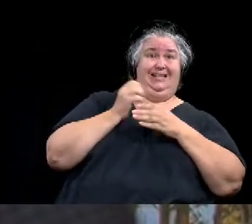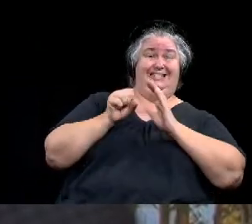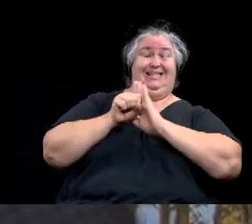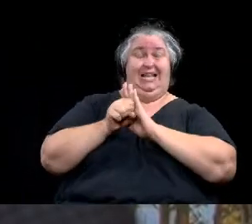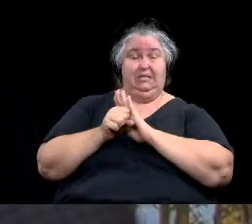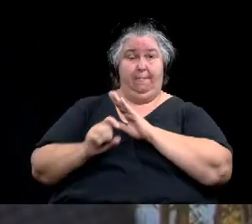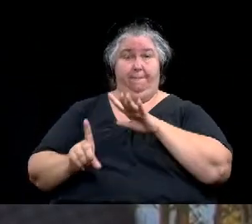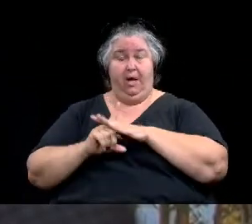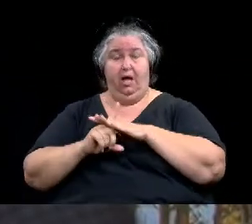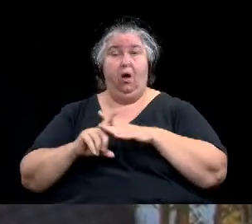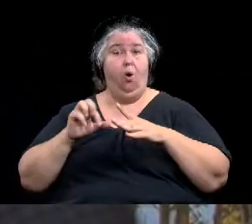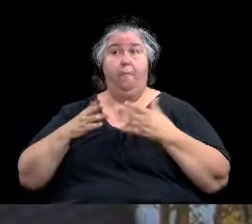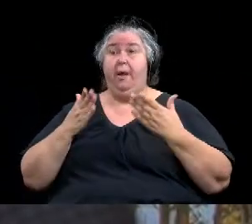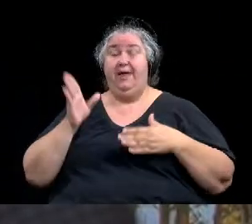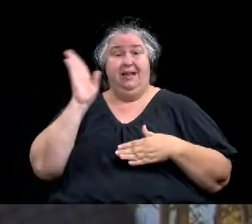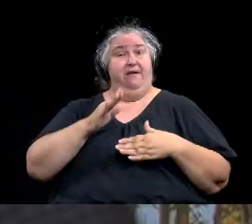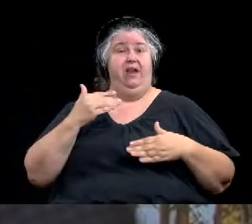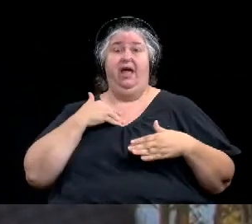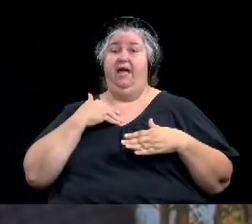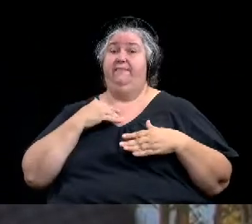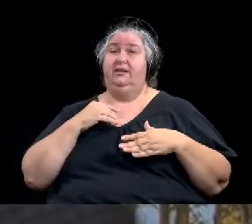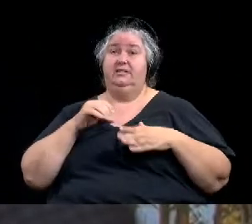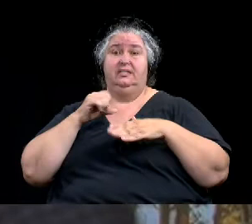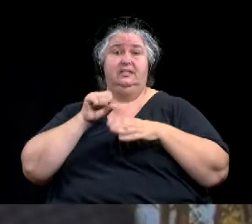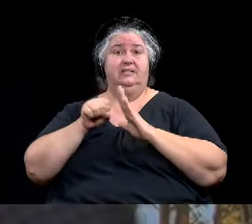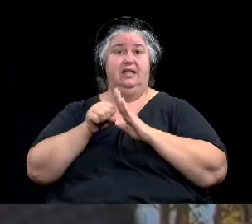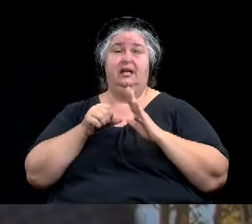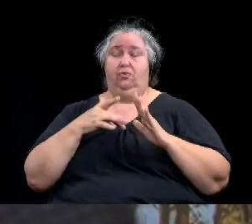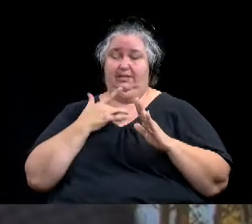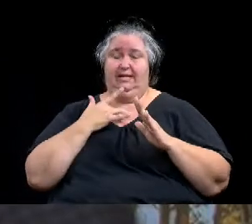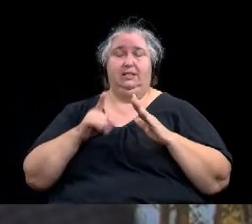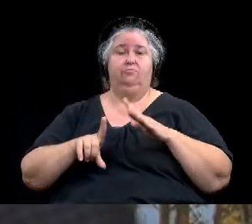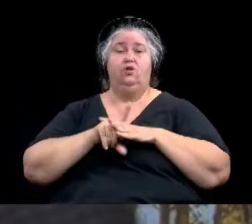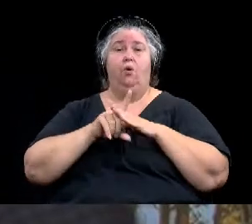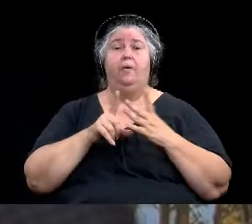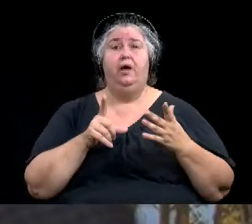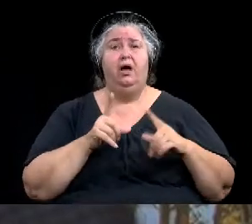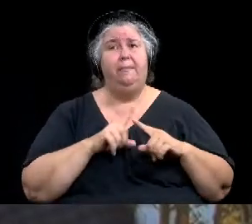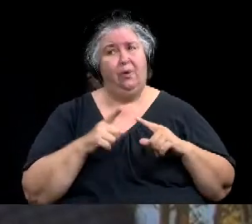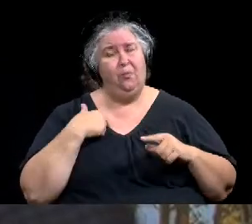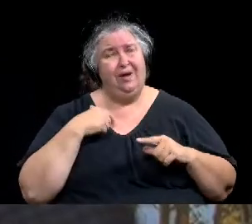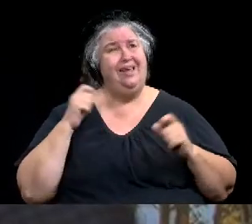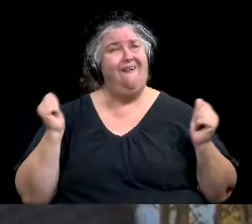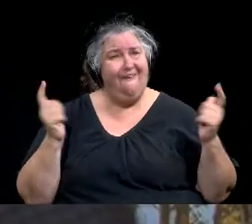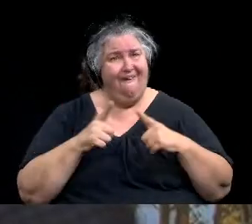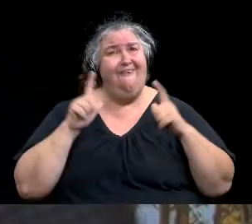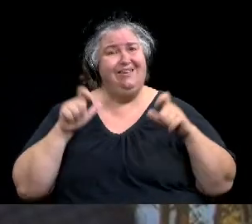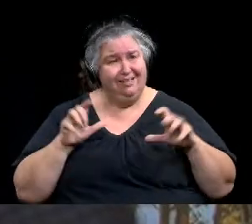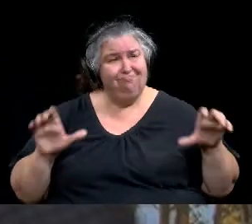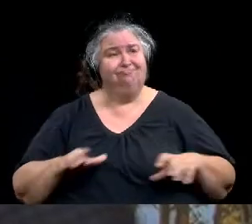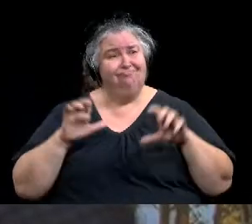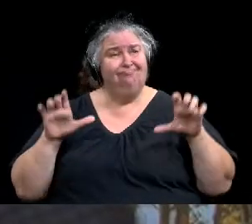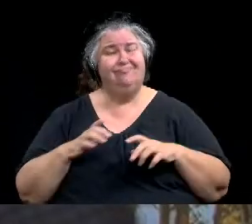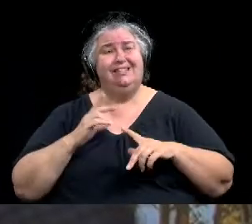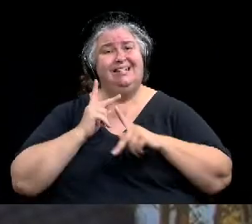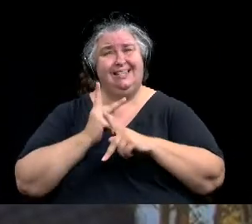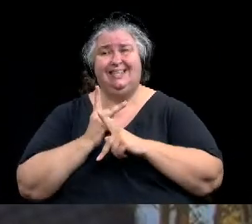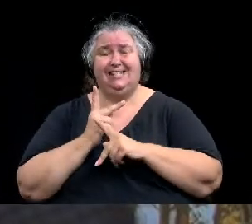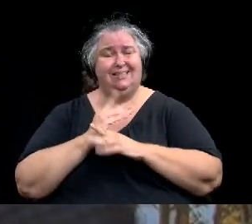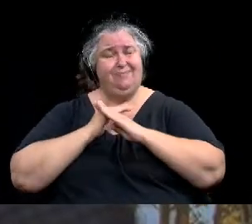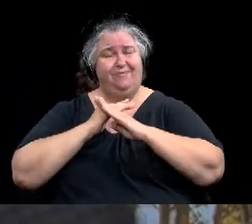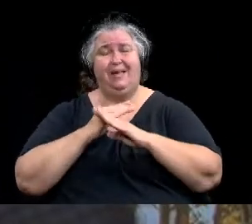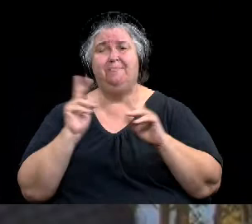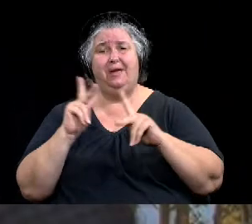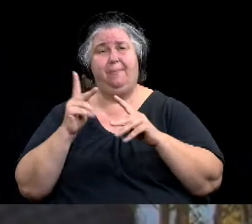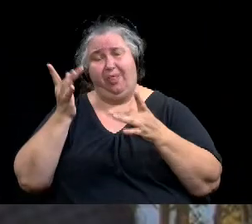It's up to us, all of us, to take necessary actions to bring our numbers down. What we are trying to do is keep as many people as possible